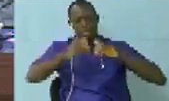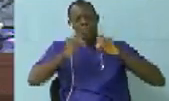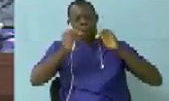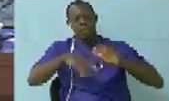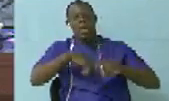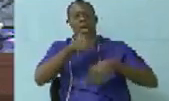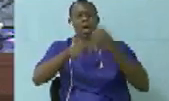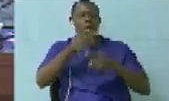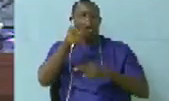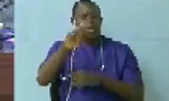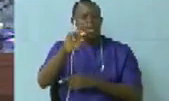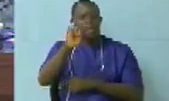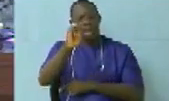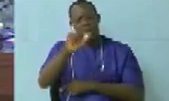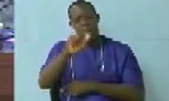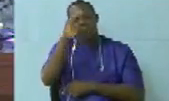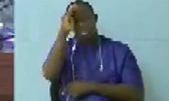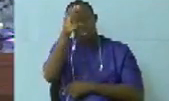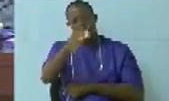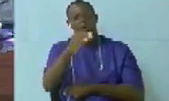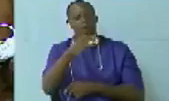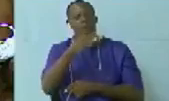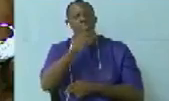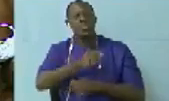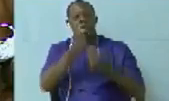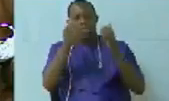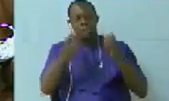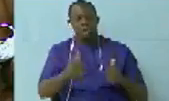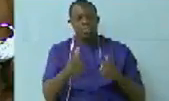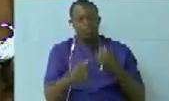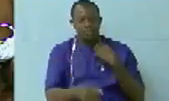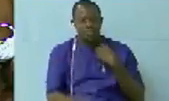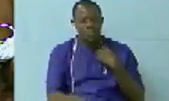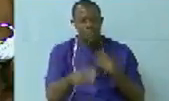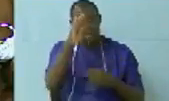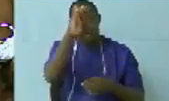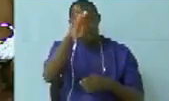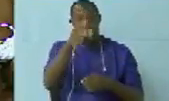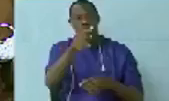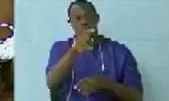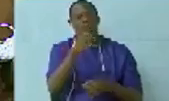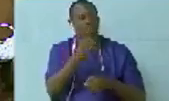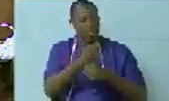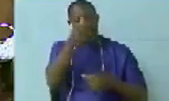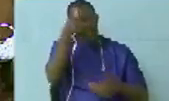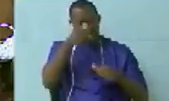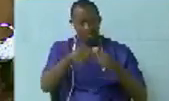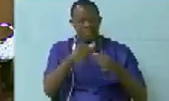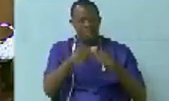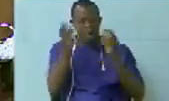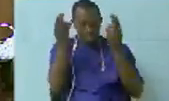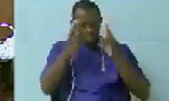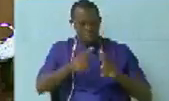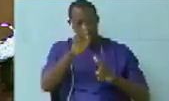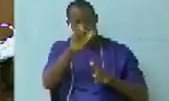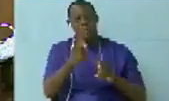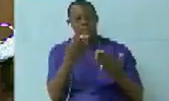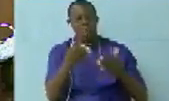concerning the NIA. Thank you very much, Mr. Chair. Thank you for that reminder, Council. We may now